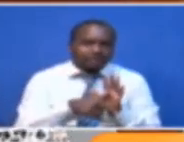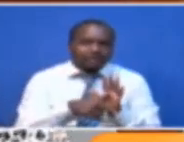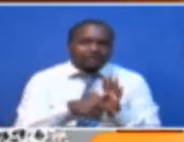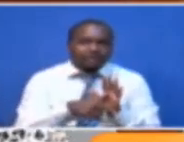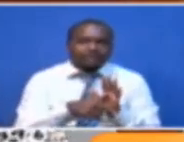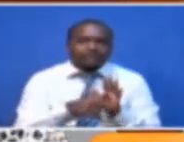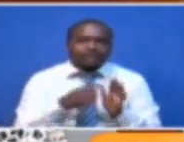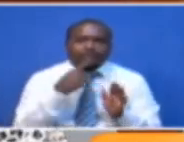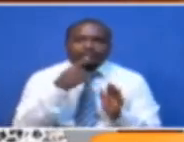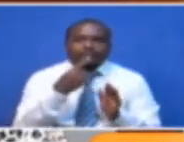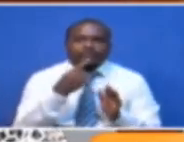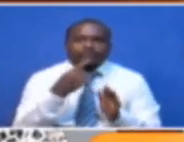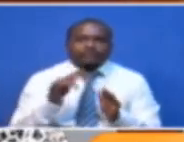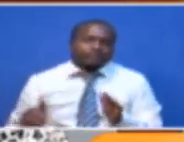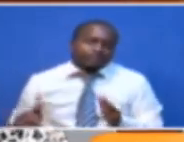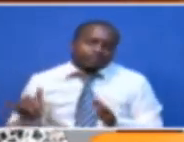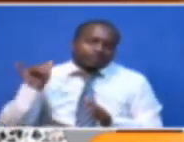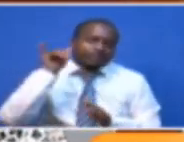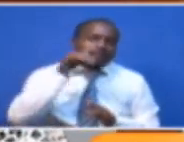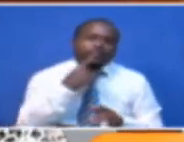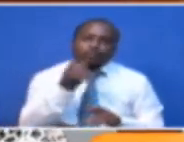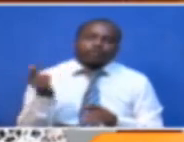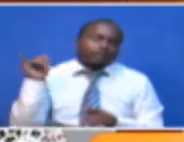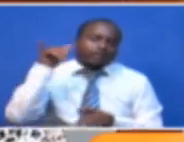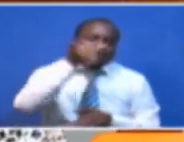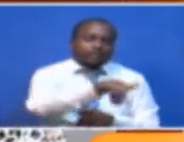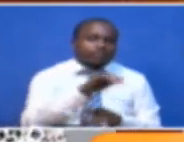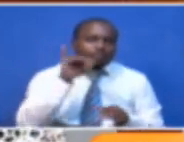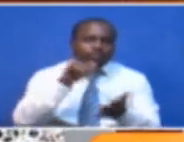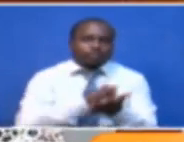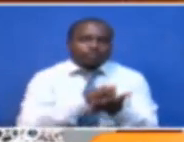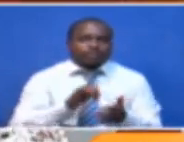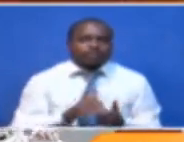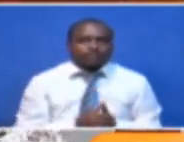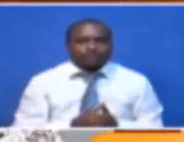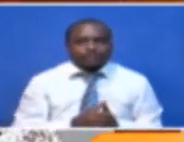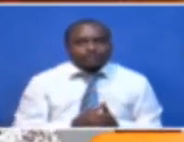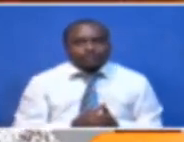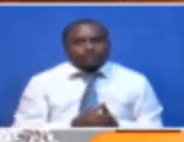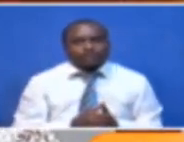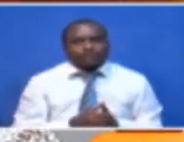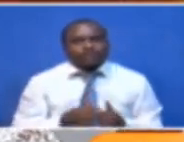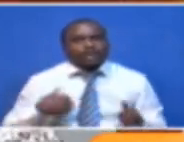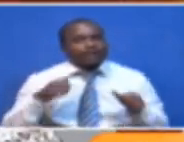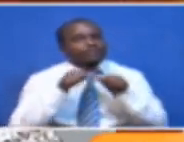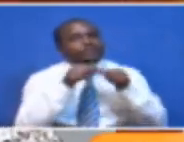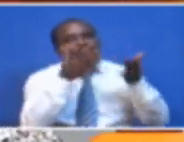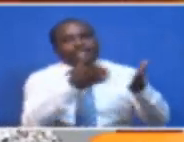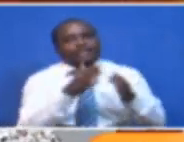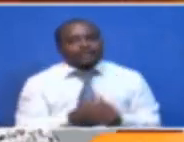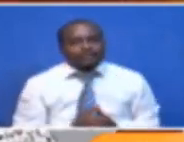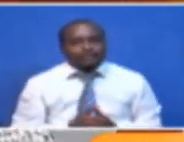Mr. Moi flew to New York. Oh. Yes. And you're still there? Yes, I was still there. You're enjoying New York?